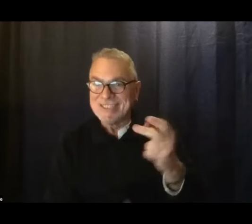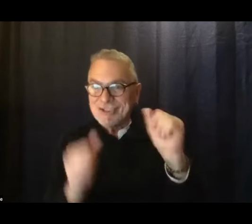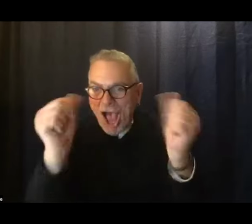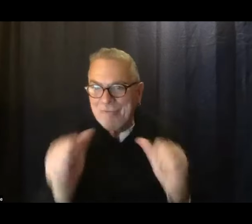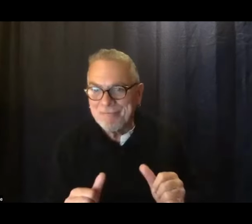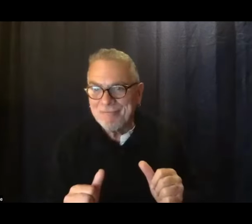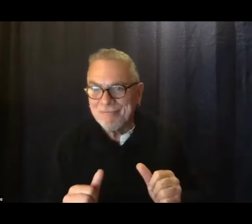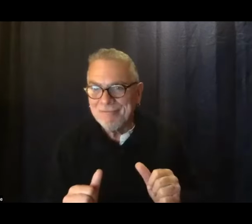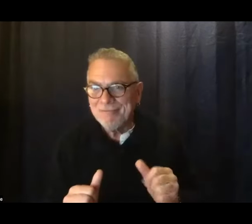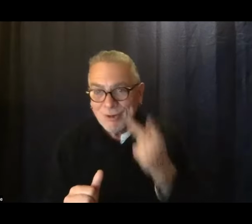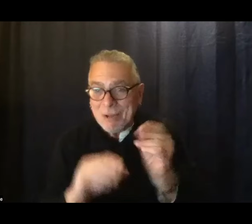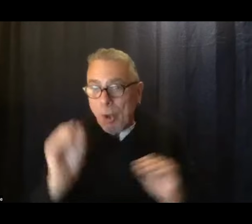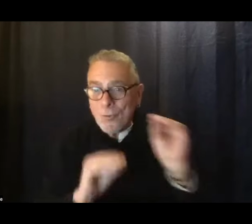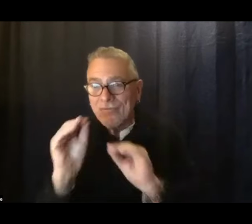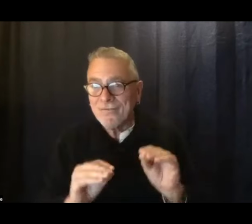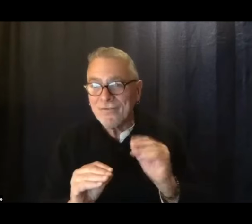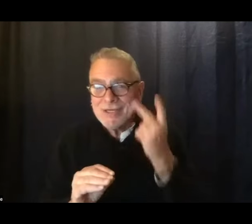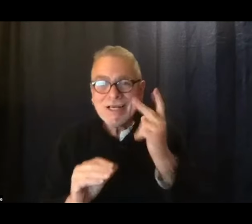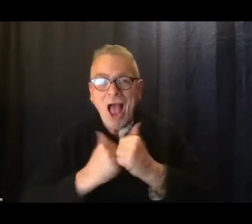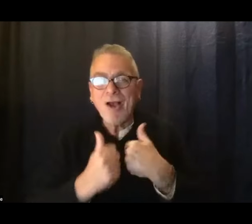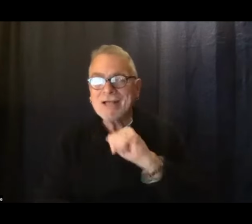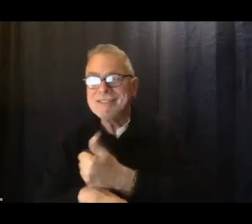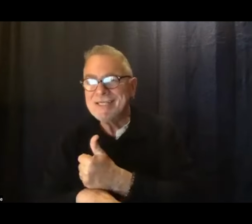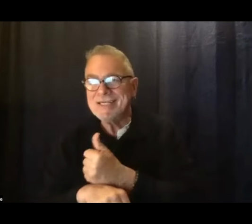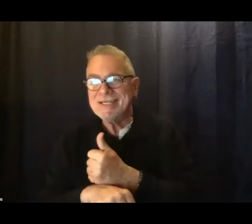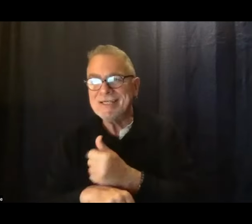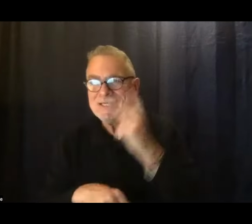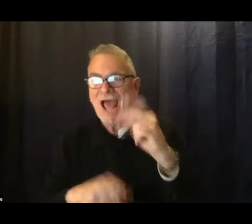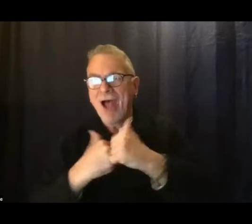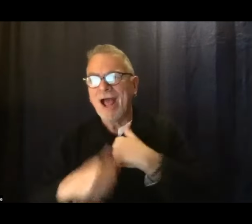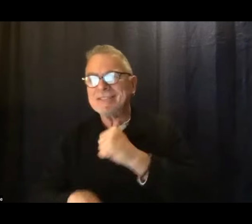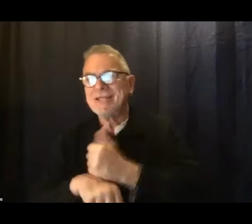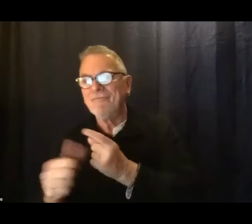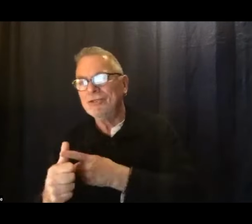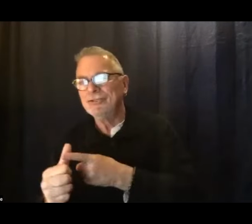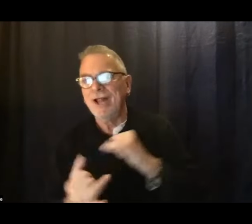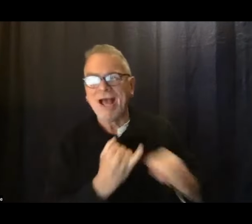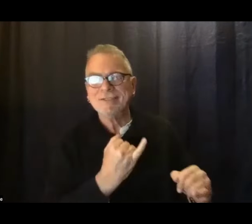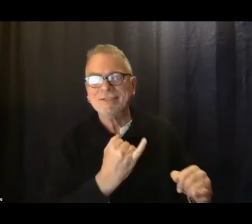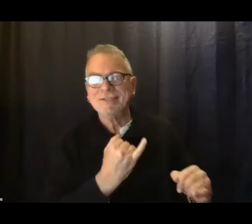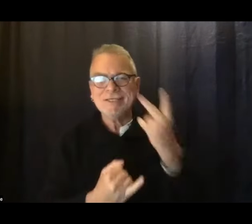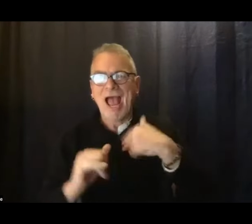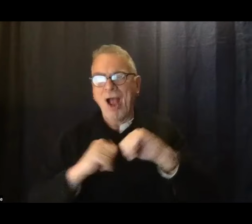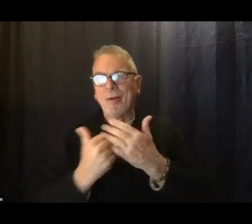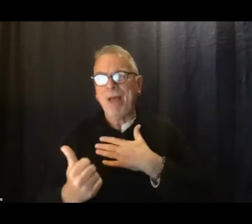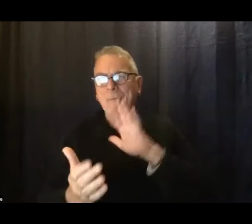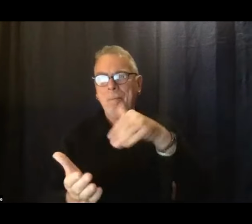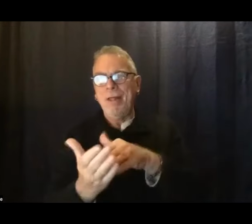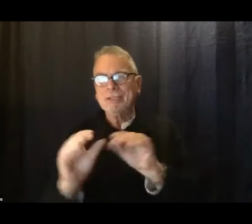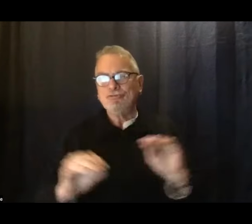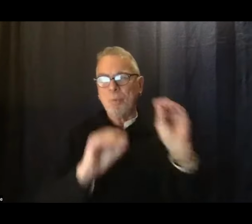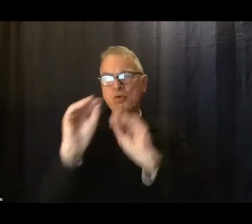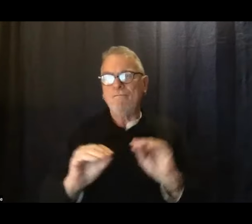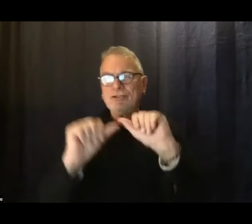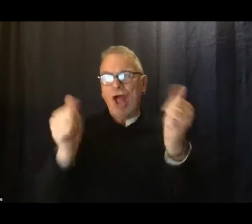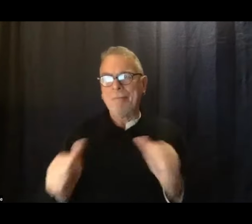Xenophobe, xenophobe or xenophobe. You see the shapes, right? You saw the movements. Remember, those 5 categories of the letters, right?